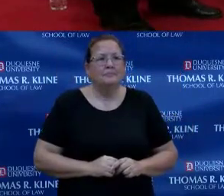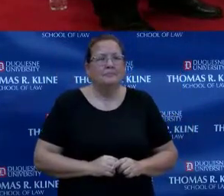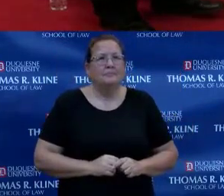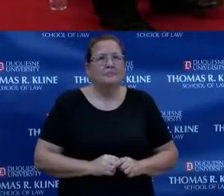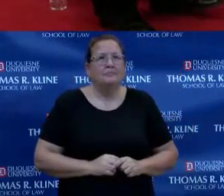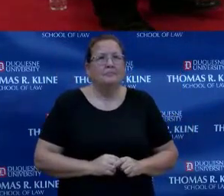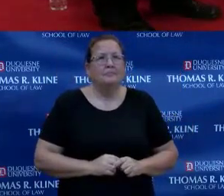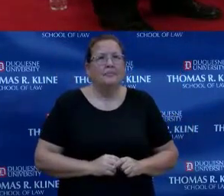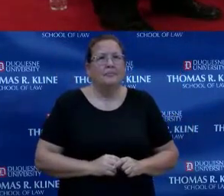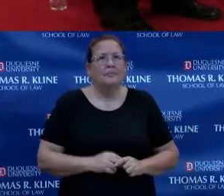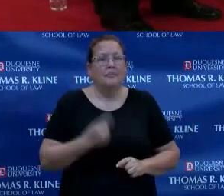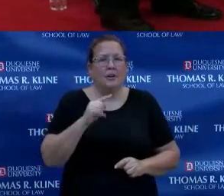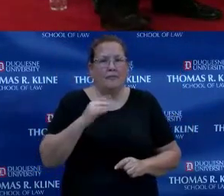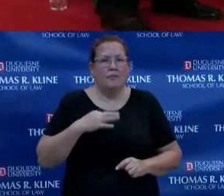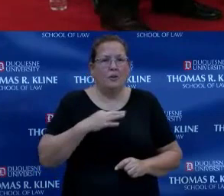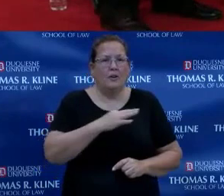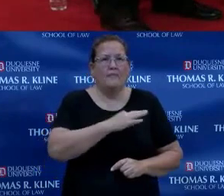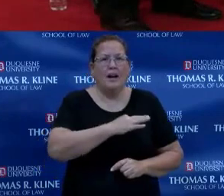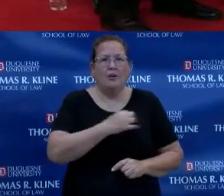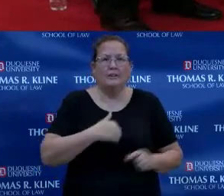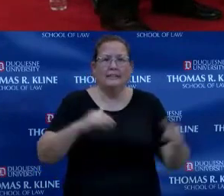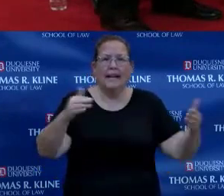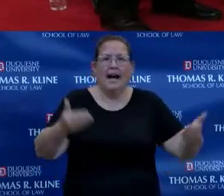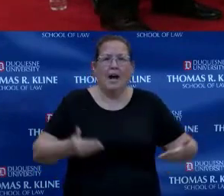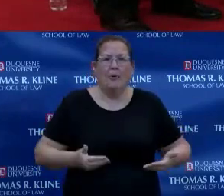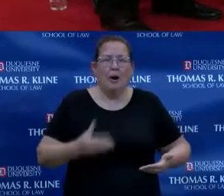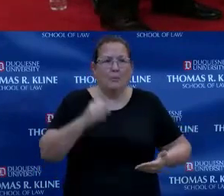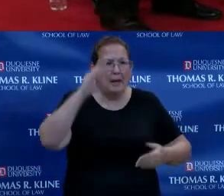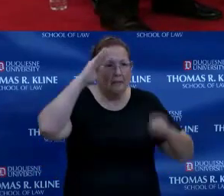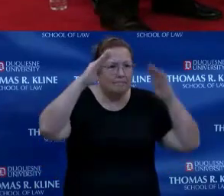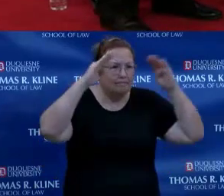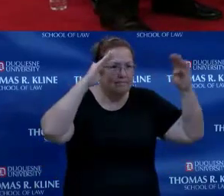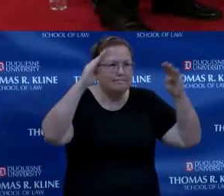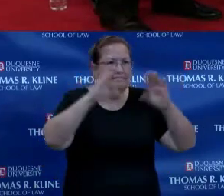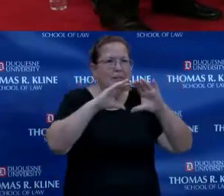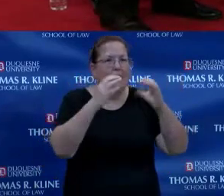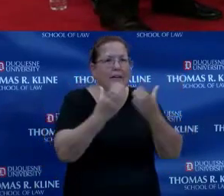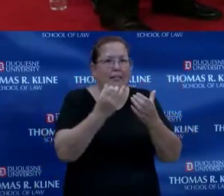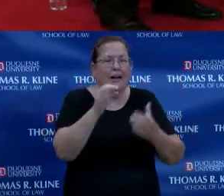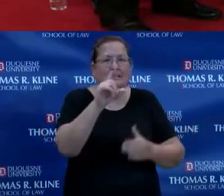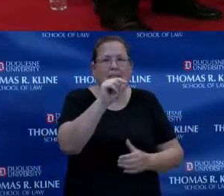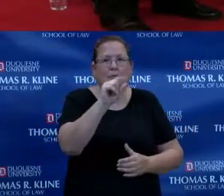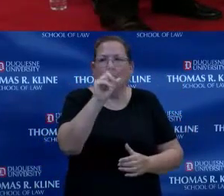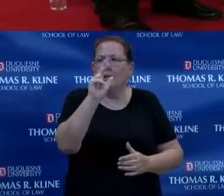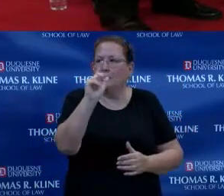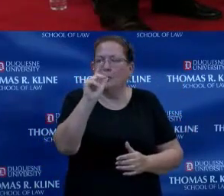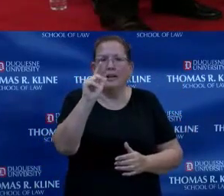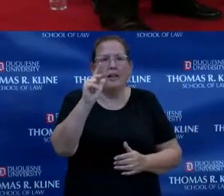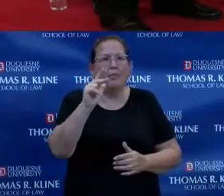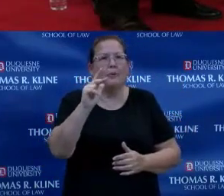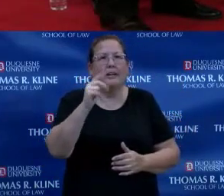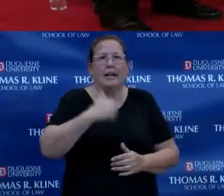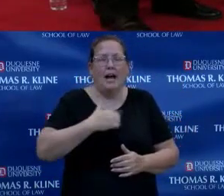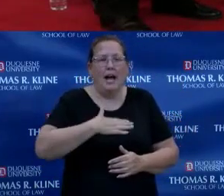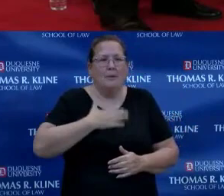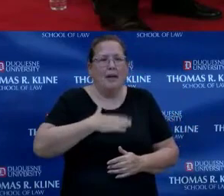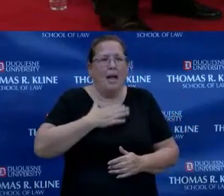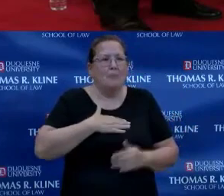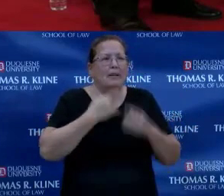On behalf of the faculty, I welcome and salute the class of 2023. I am pleased to announce